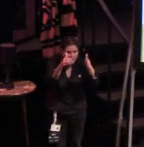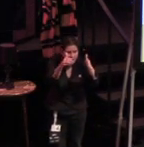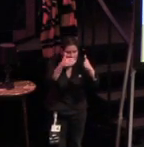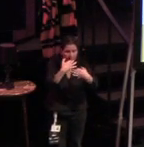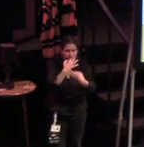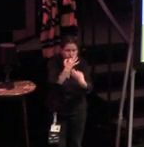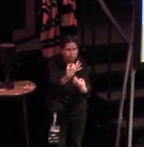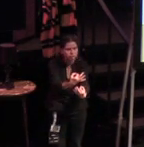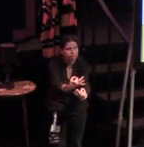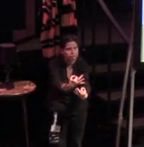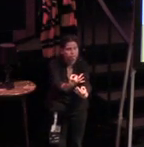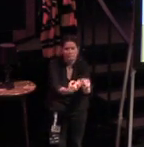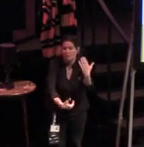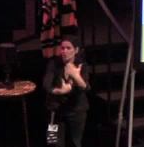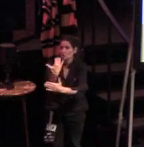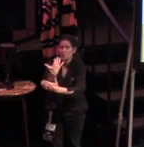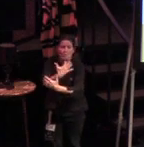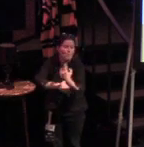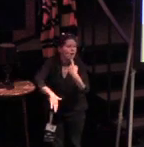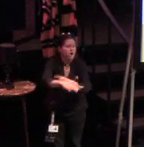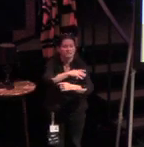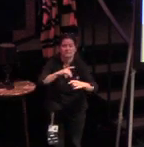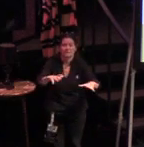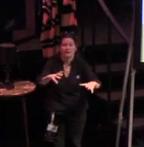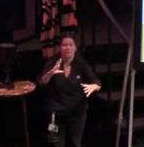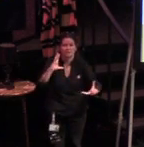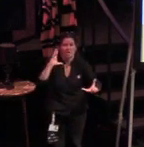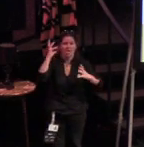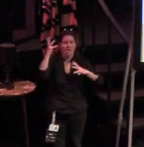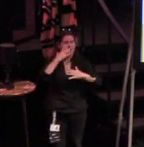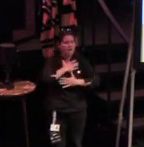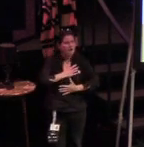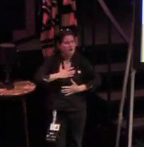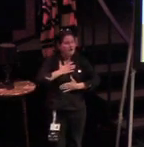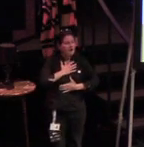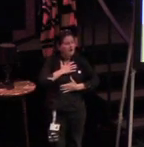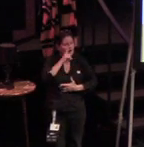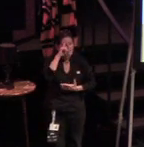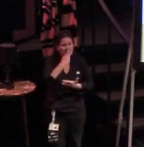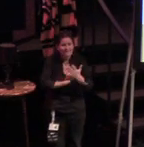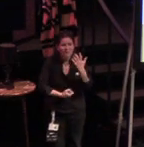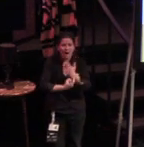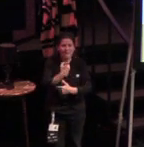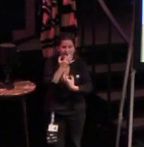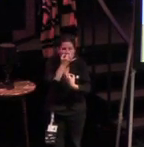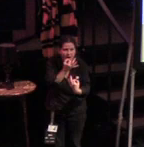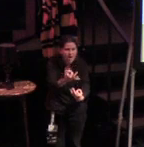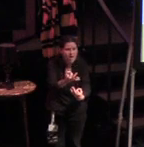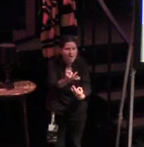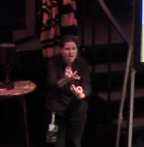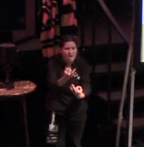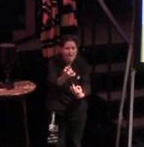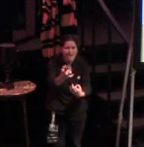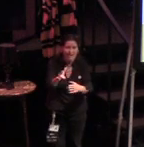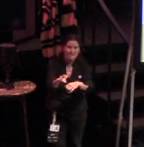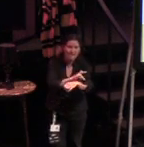just completely it rots me like I was transfixed I couldn't believe what was happening this this thing in front of me it was alive